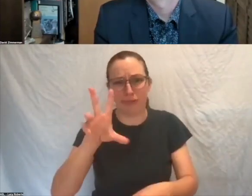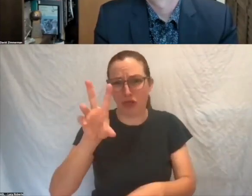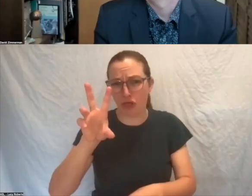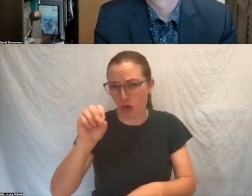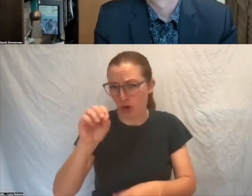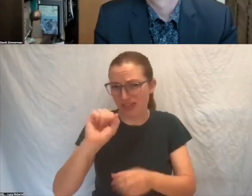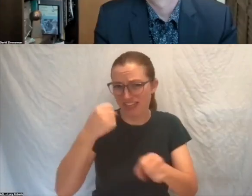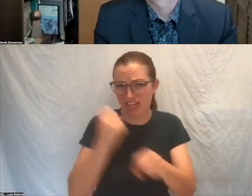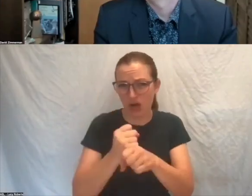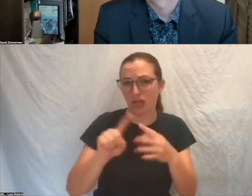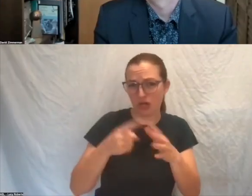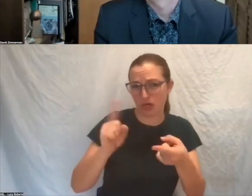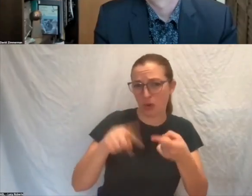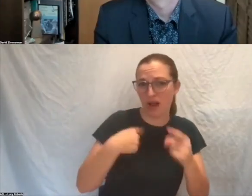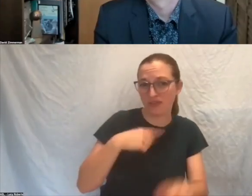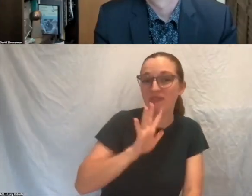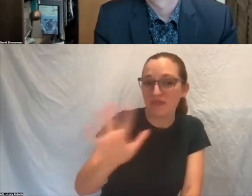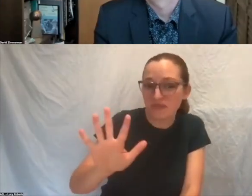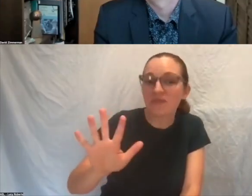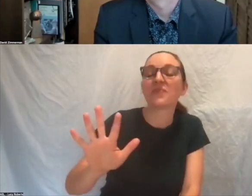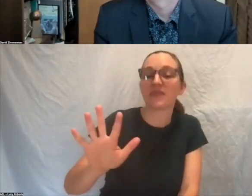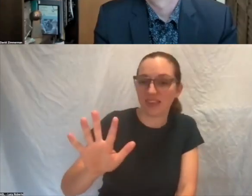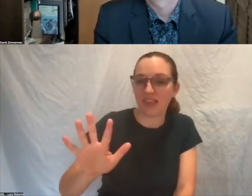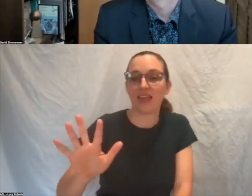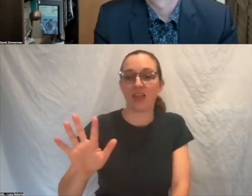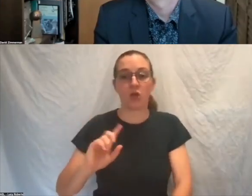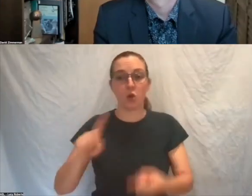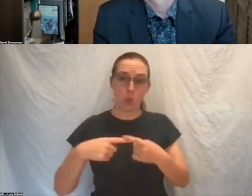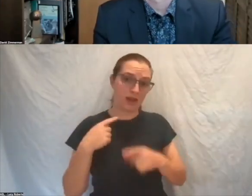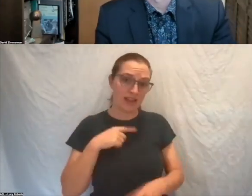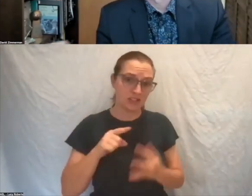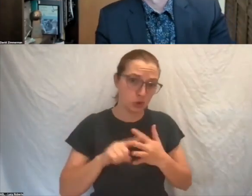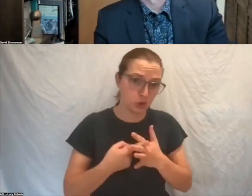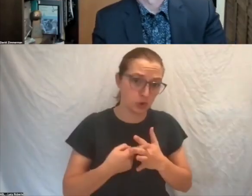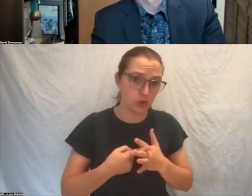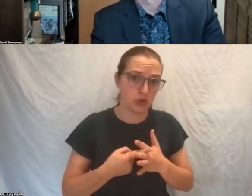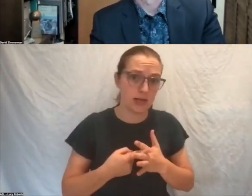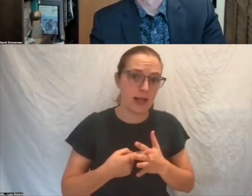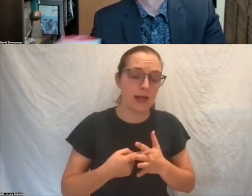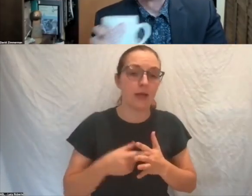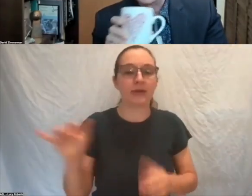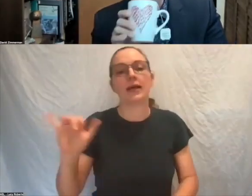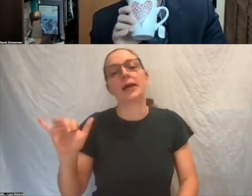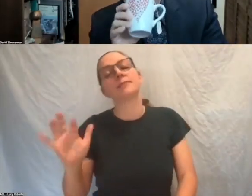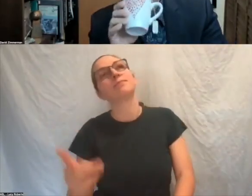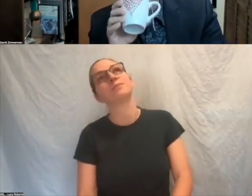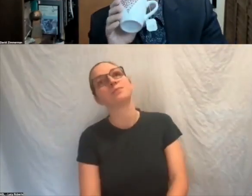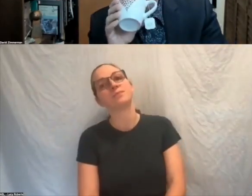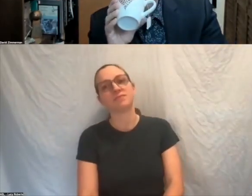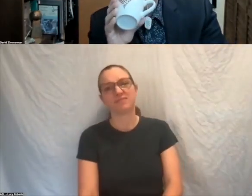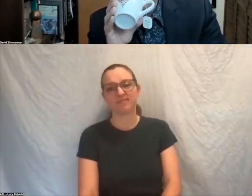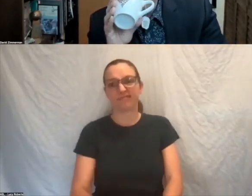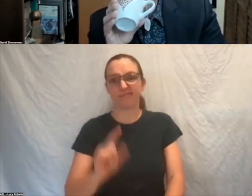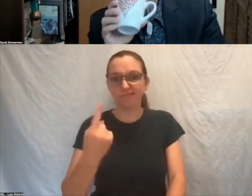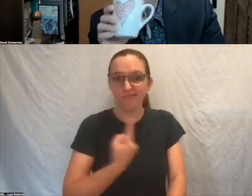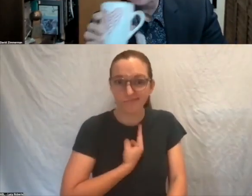started when I was 5. So, and when I started, it was like, I was the only one doing that.